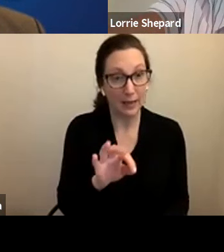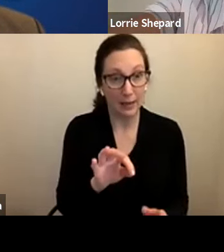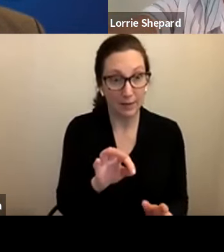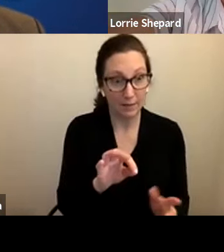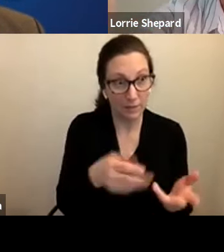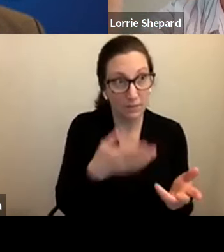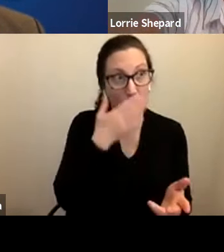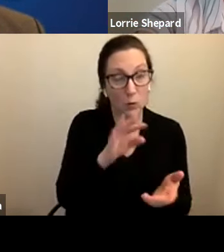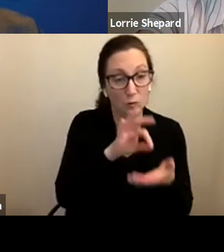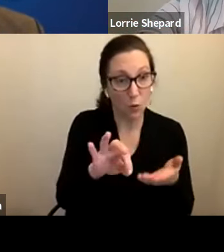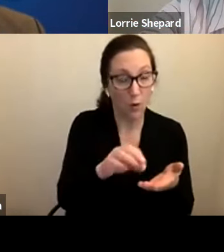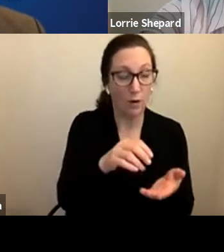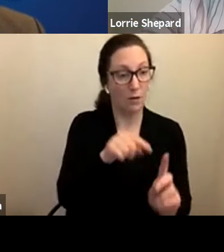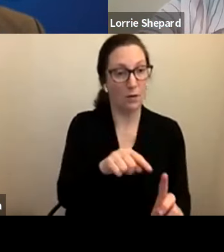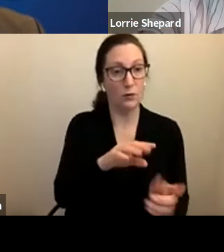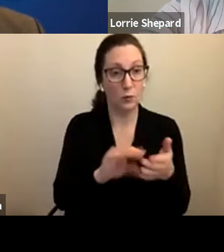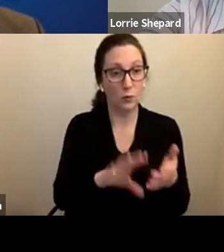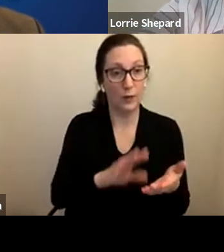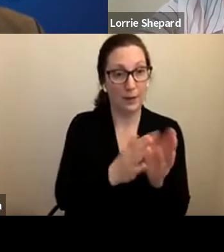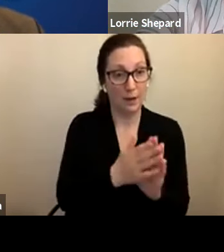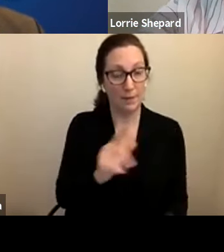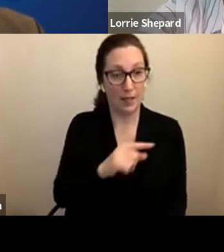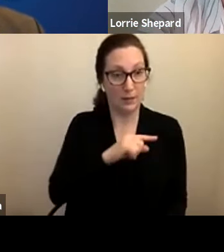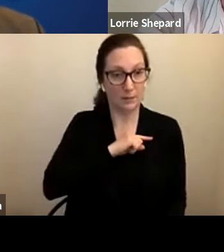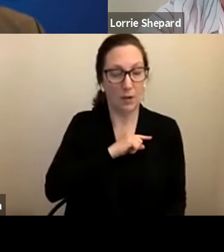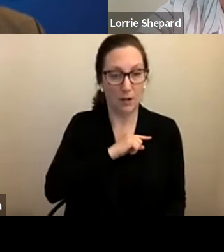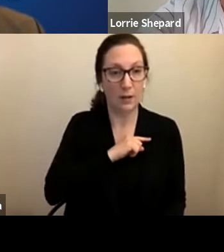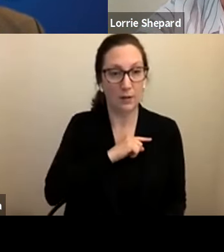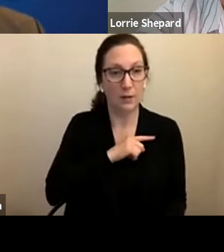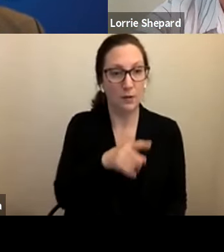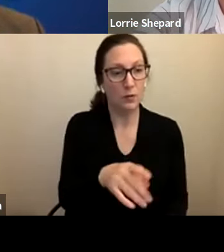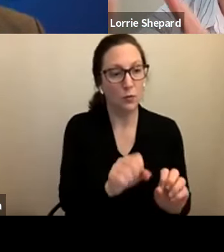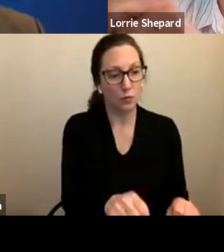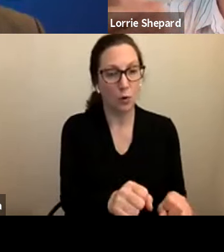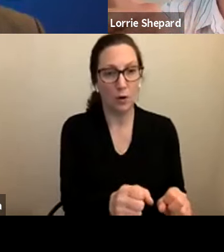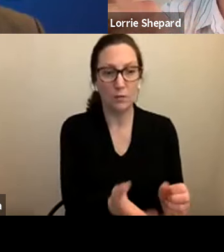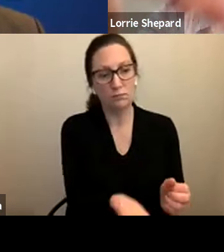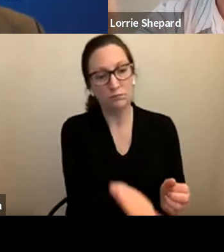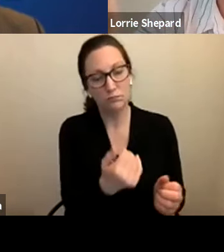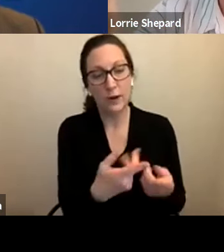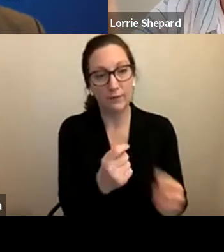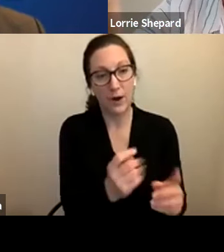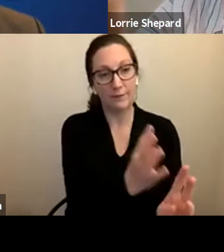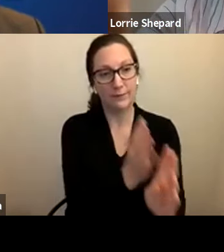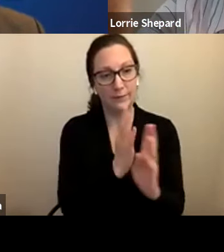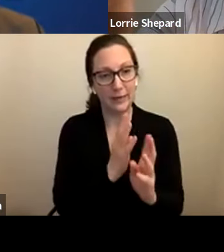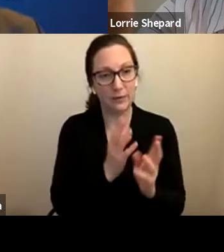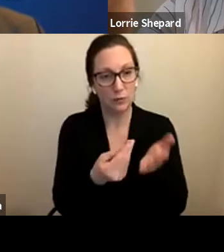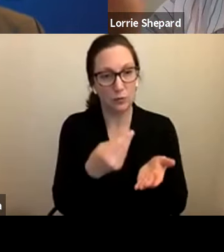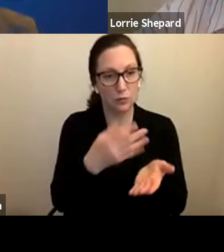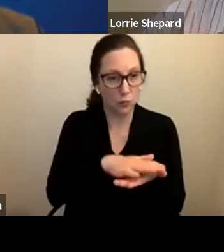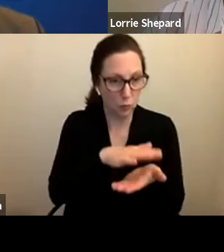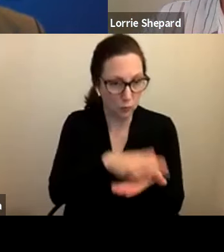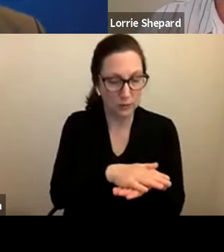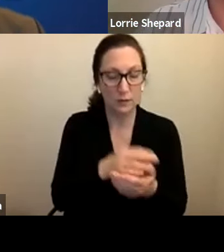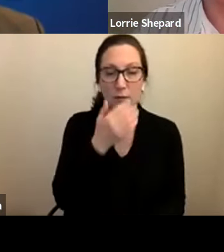eligible, then you could let students in from your feeder schools. But then if you have all these other schools